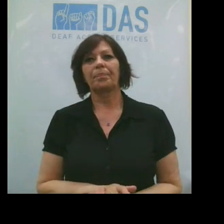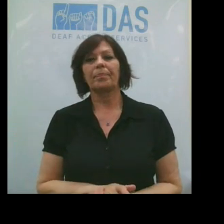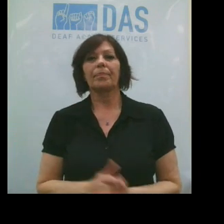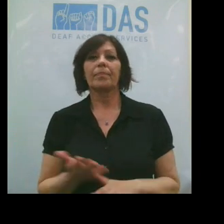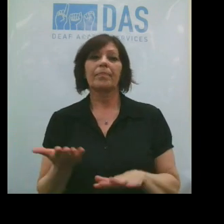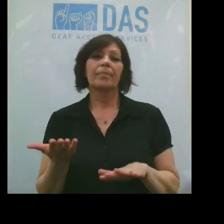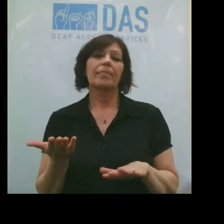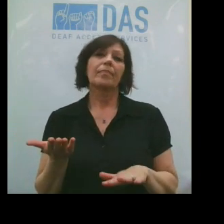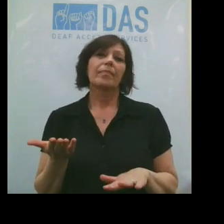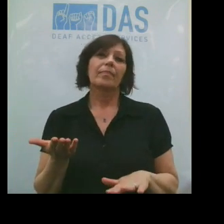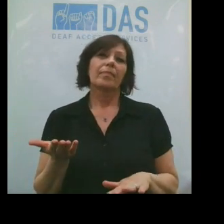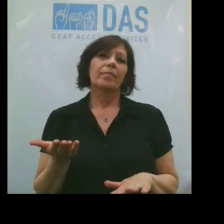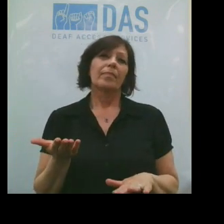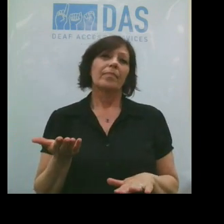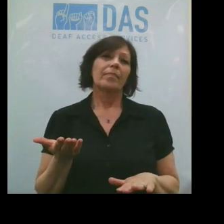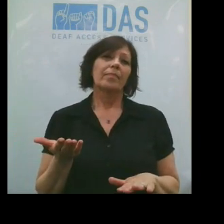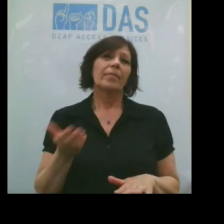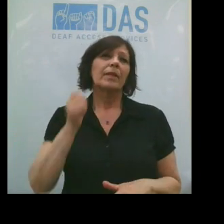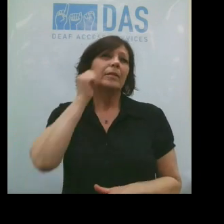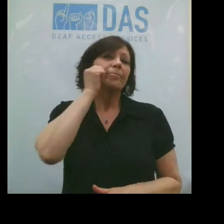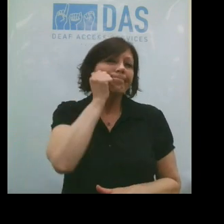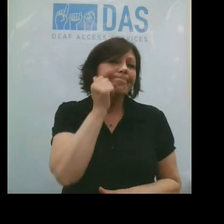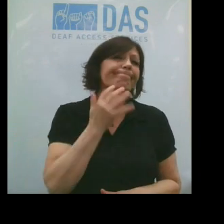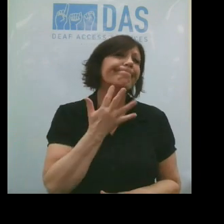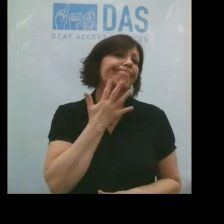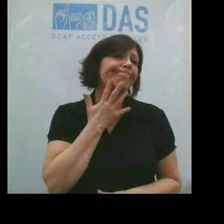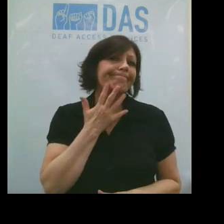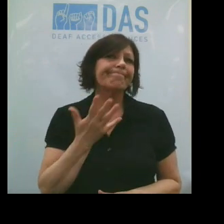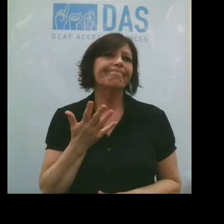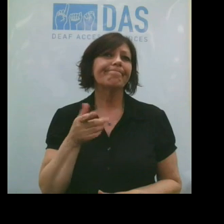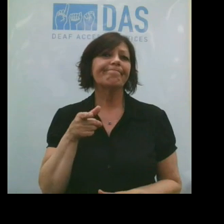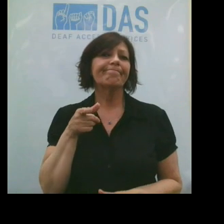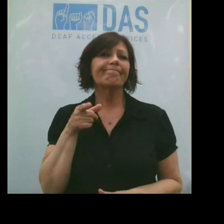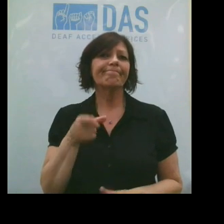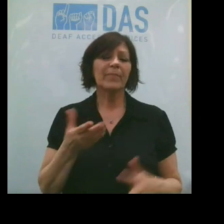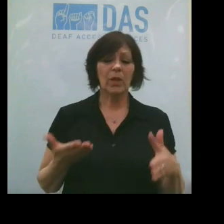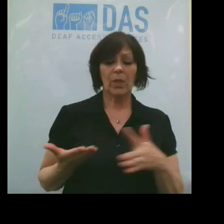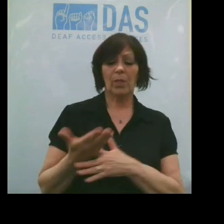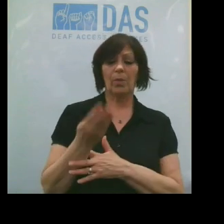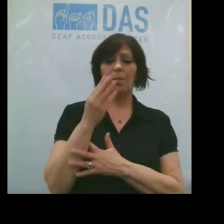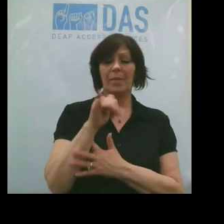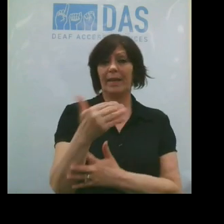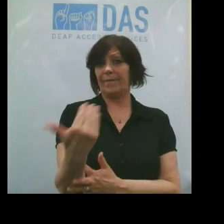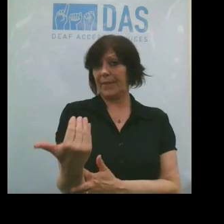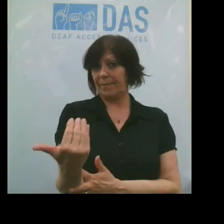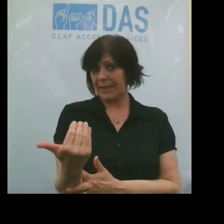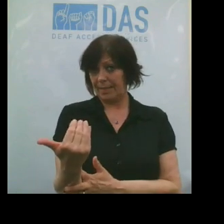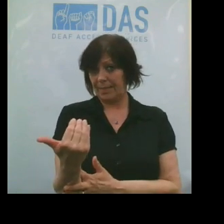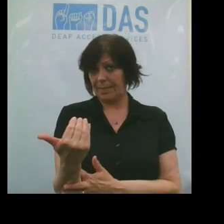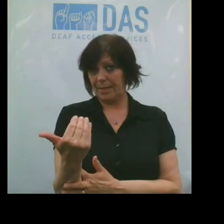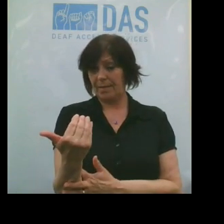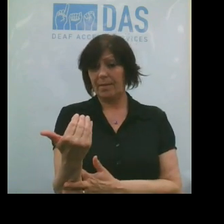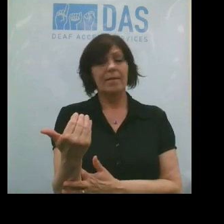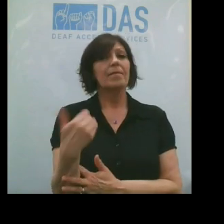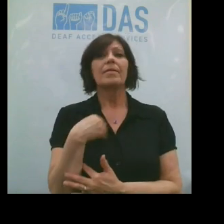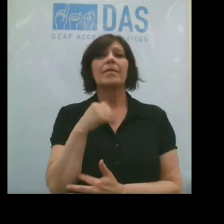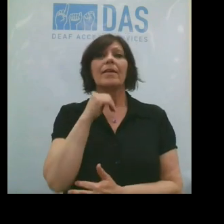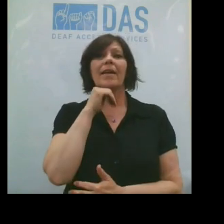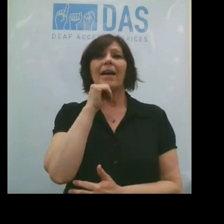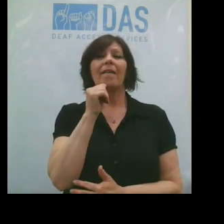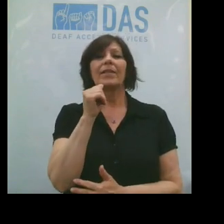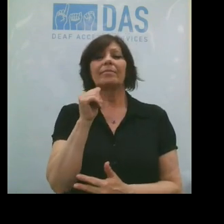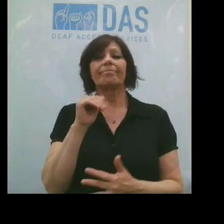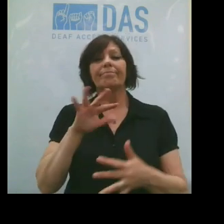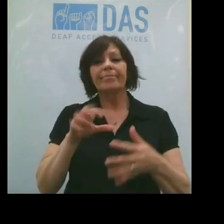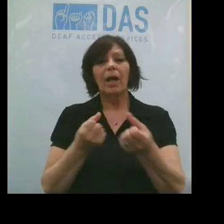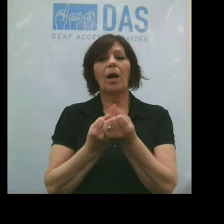Mortality data based on race and ethnicity. This is through May 15th. We have not updated the data